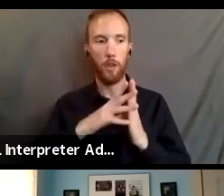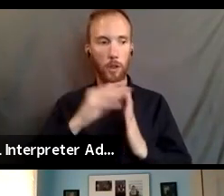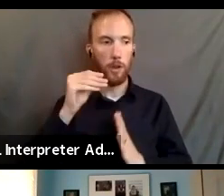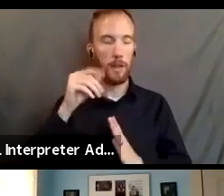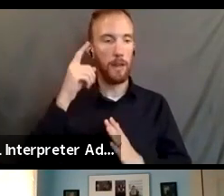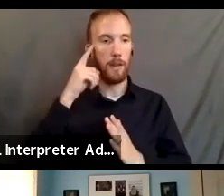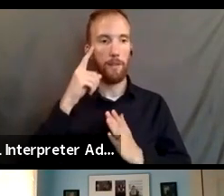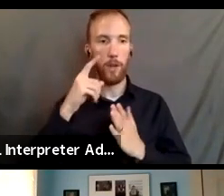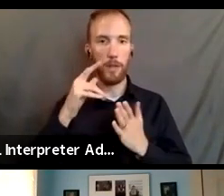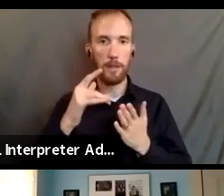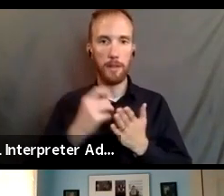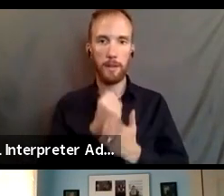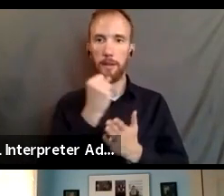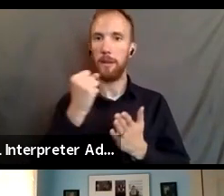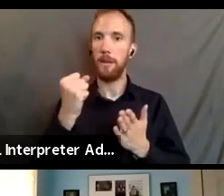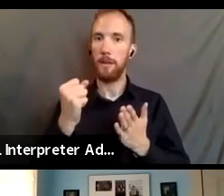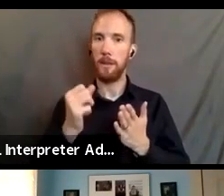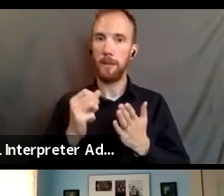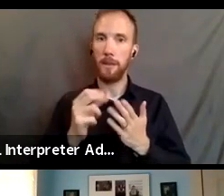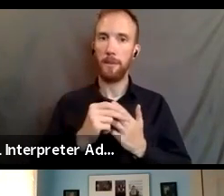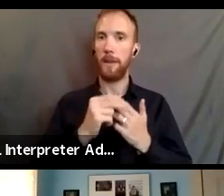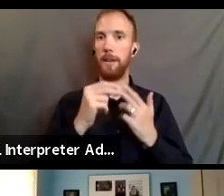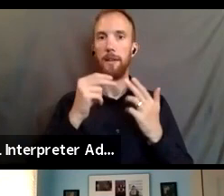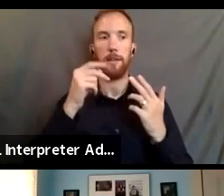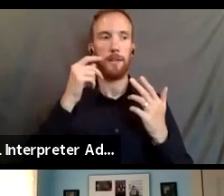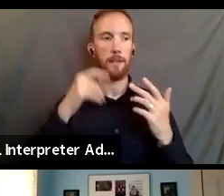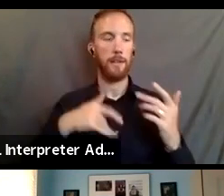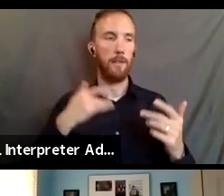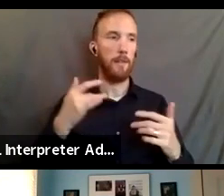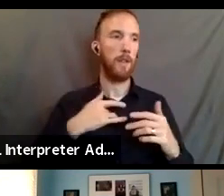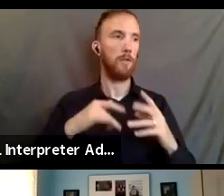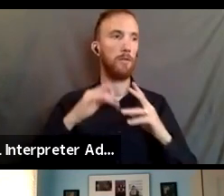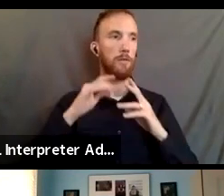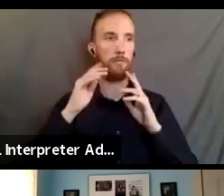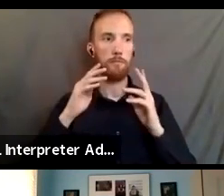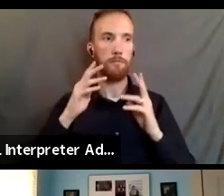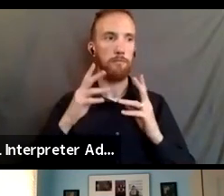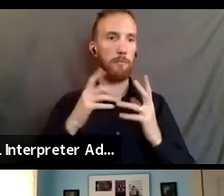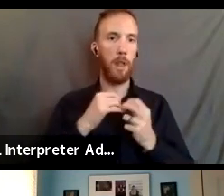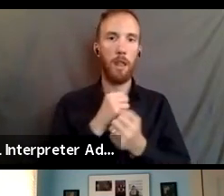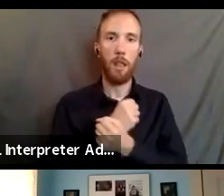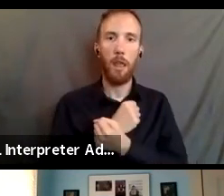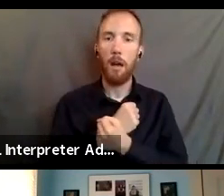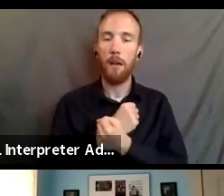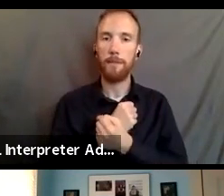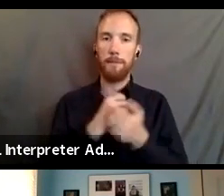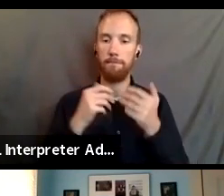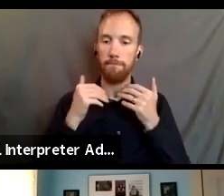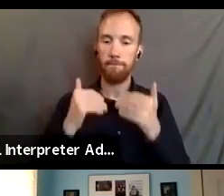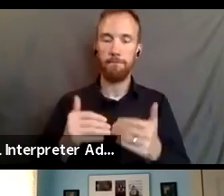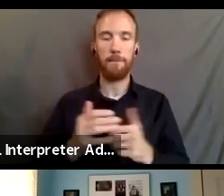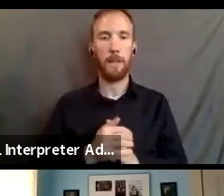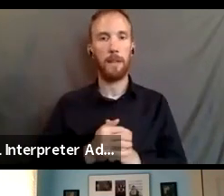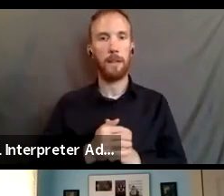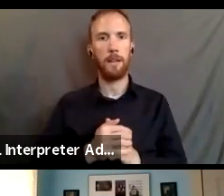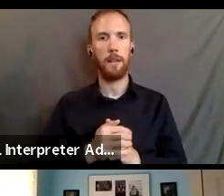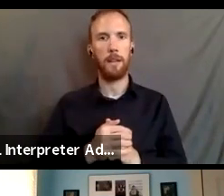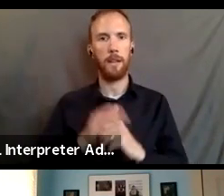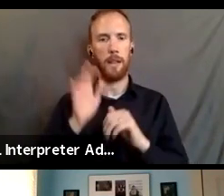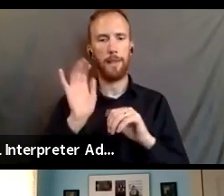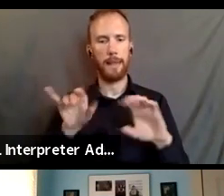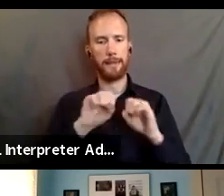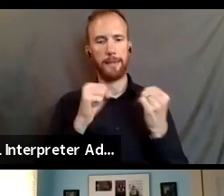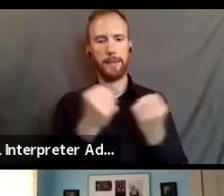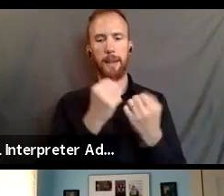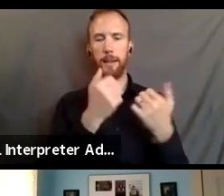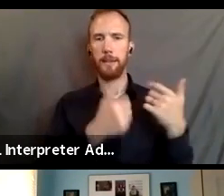be creative and for you to feel loved that is what this site is about and i want to